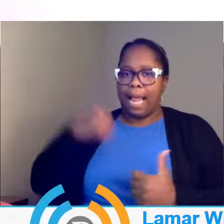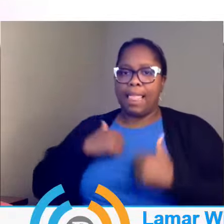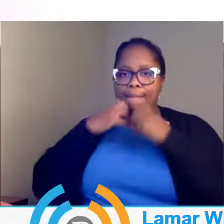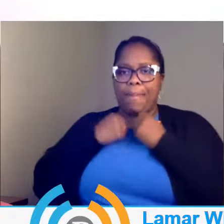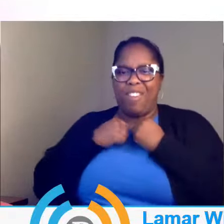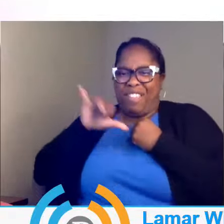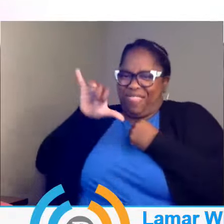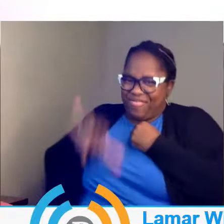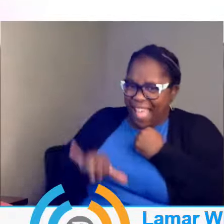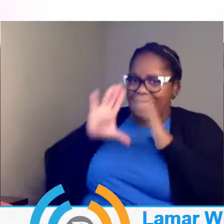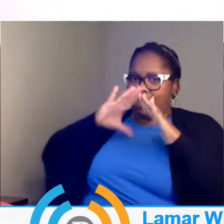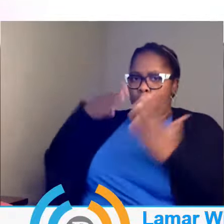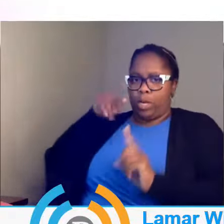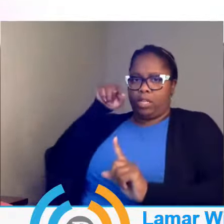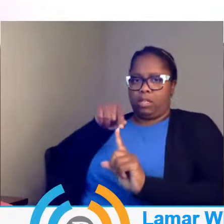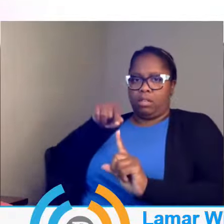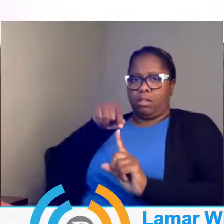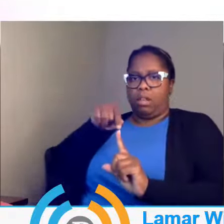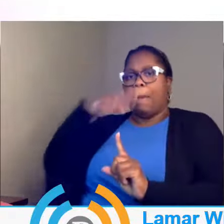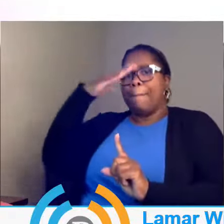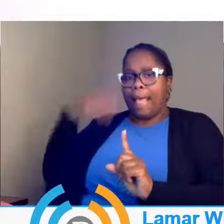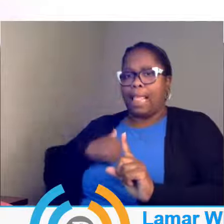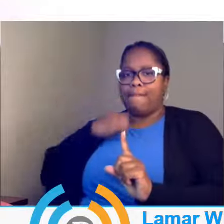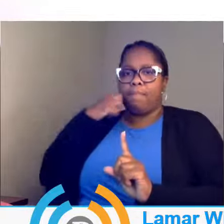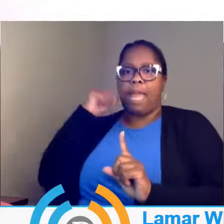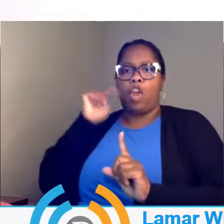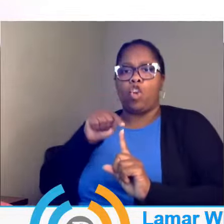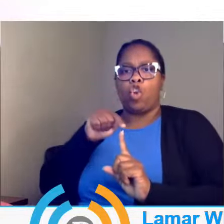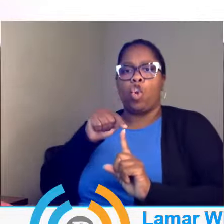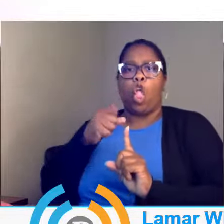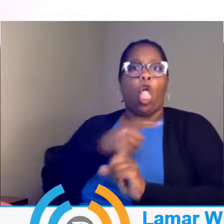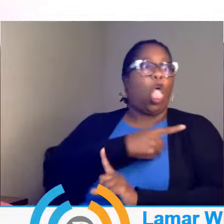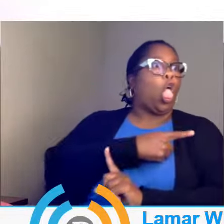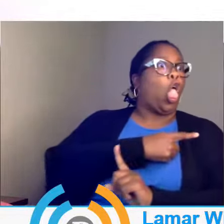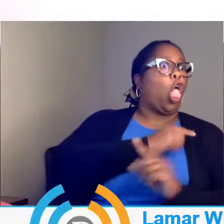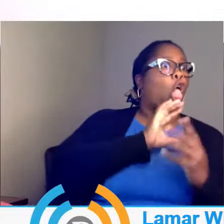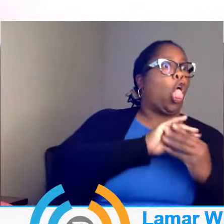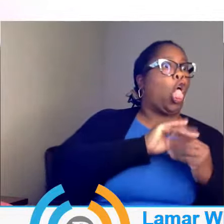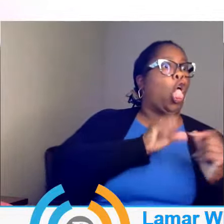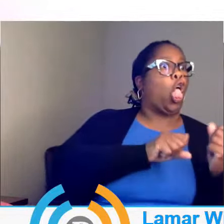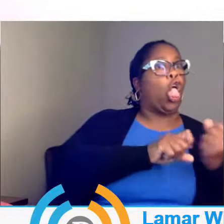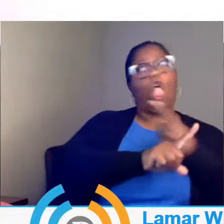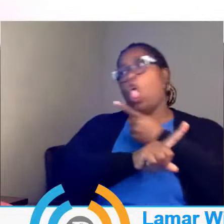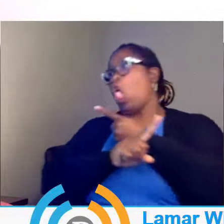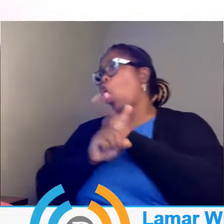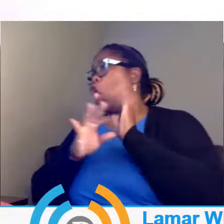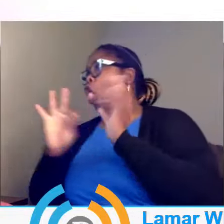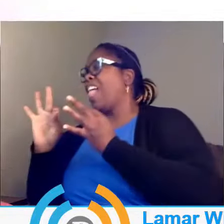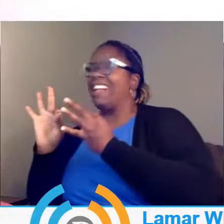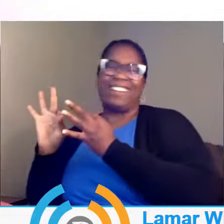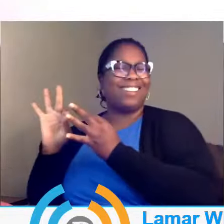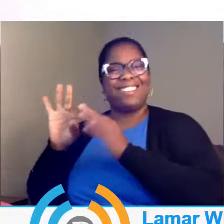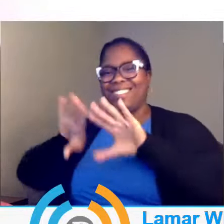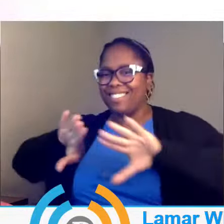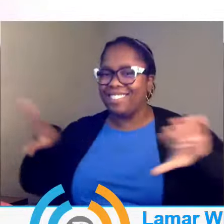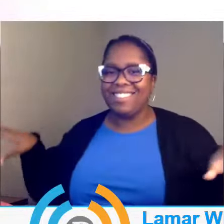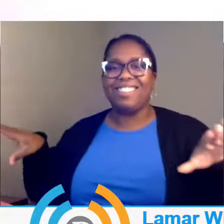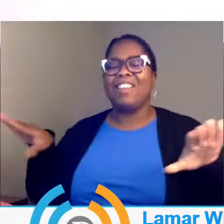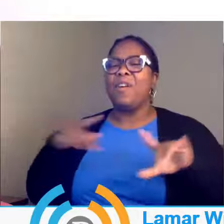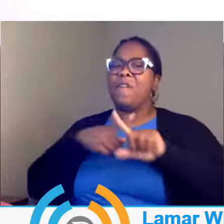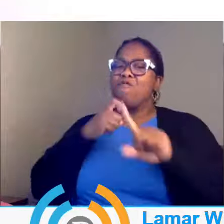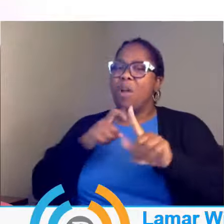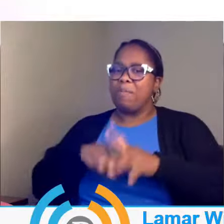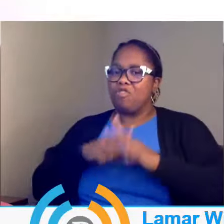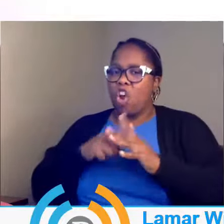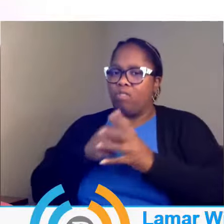Matter. And from that, from the groundswell of grassroots support that has